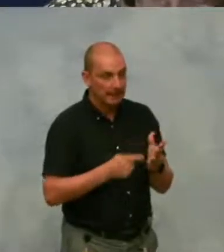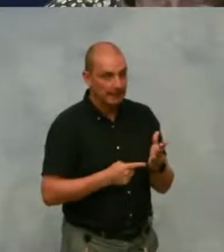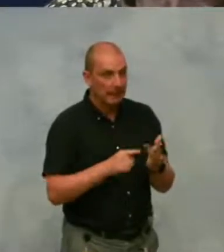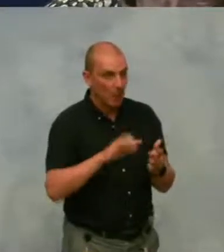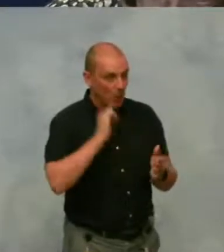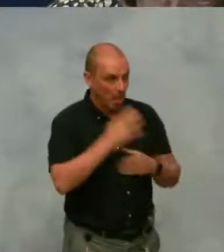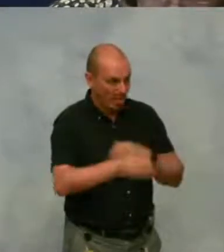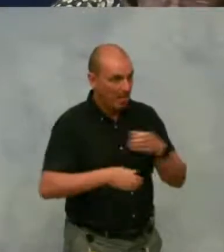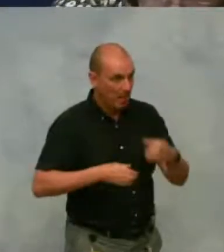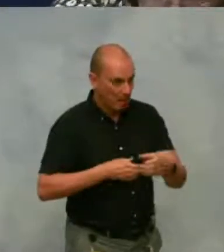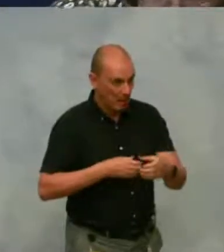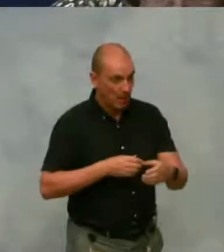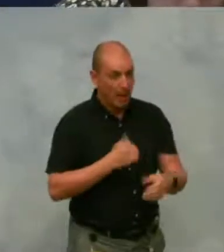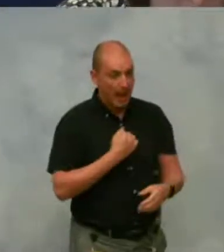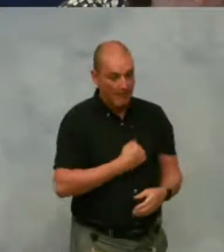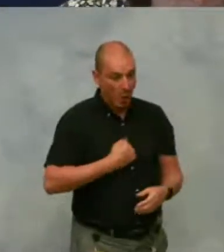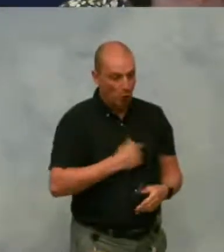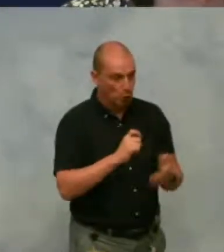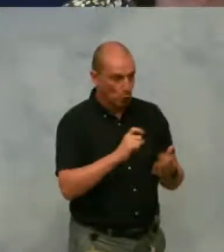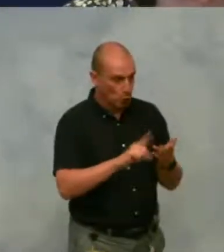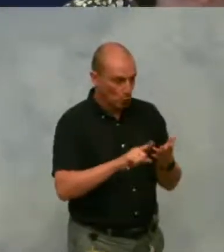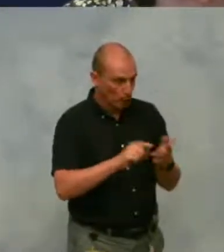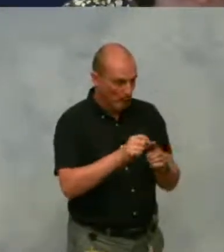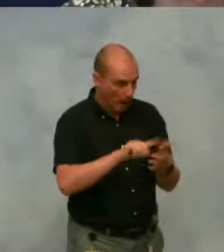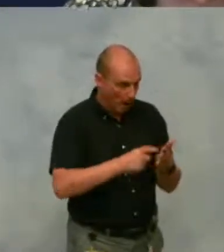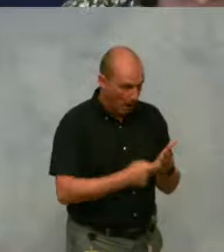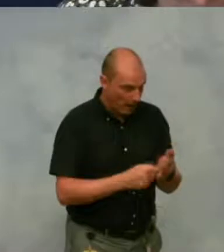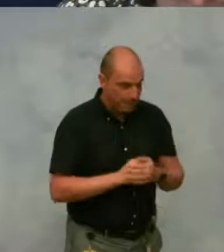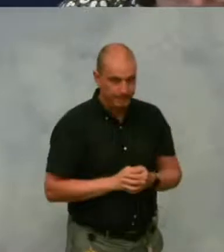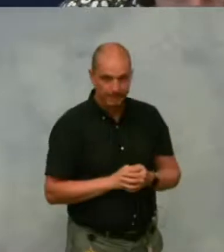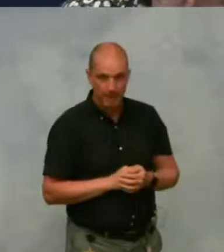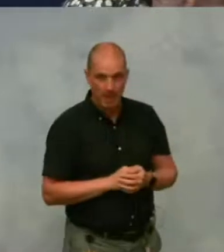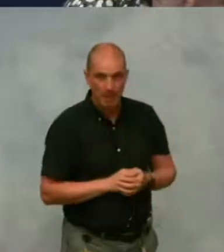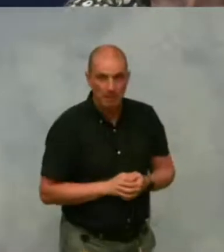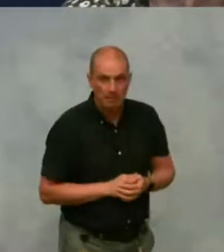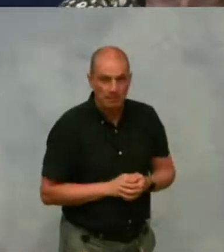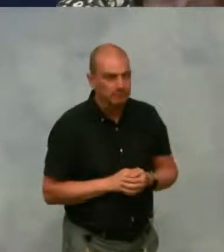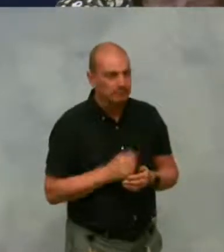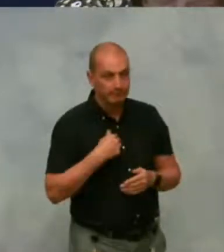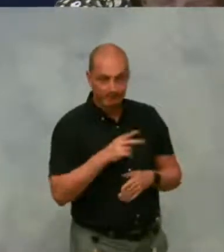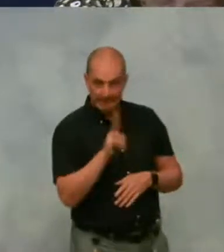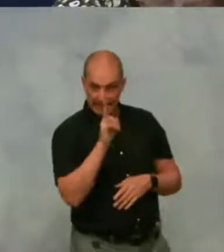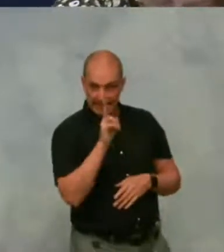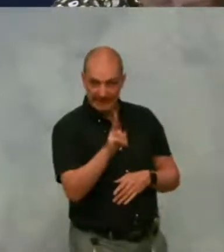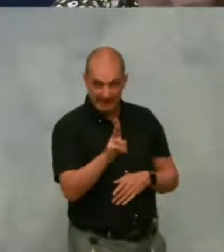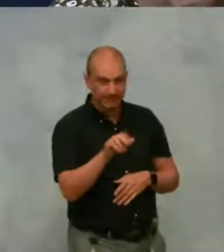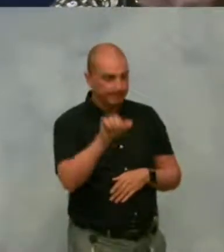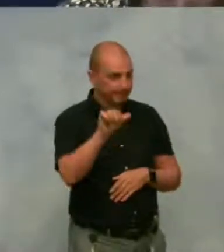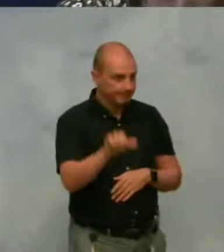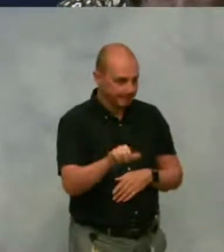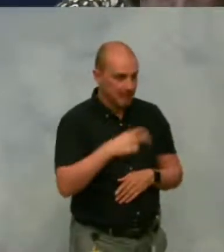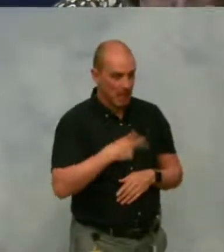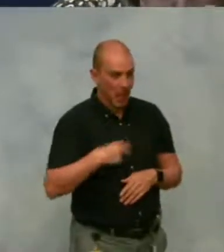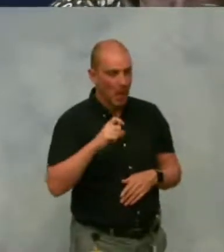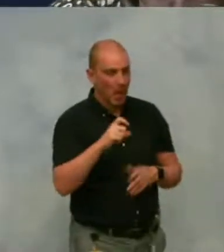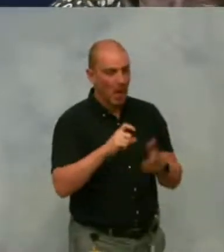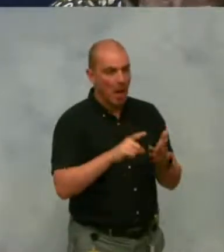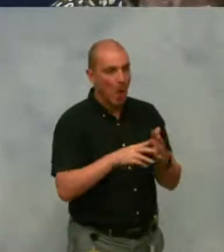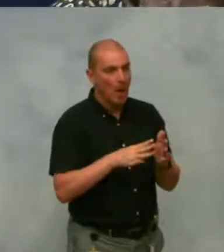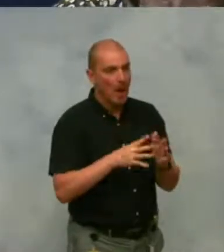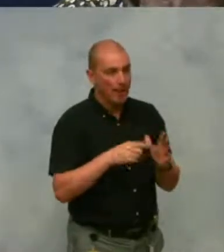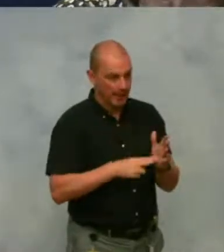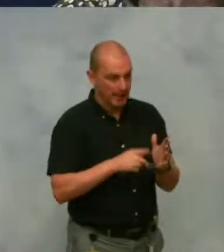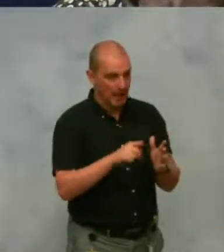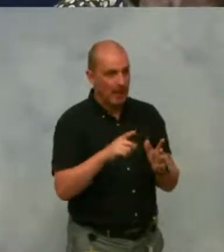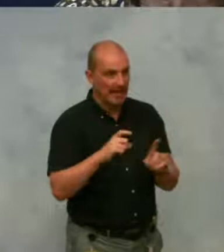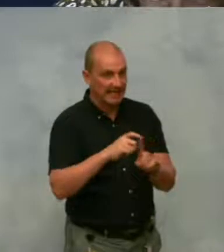have apologies from Councillor Cooper. Do we have, sorry, I can see, yeah, we do have Councillor Cowan, we have Councillor